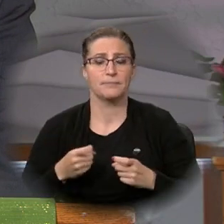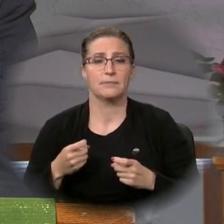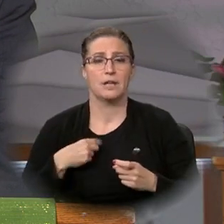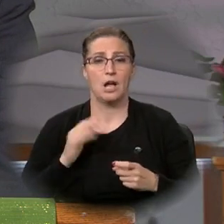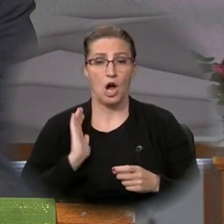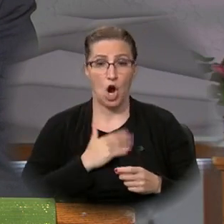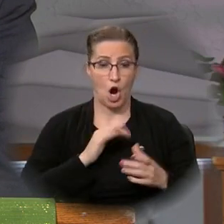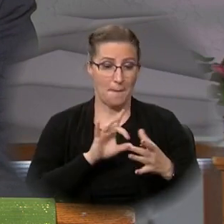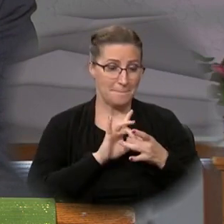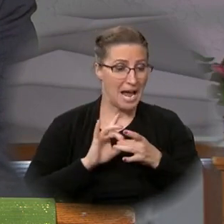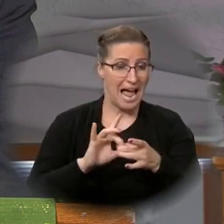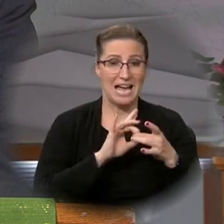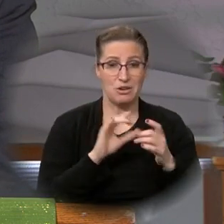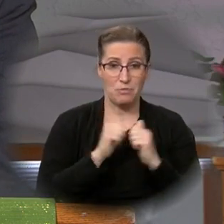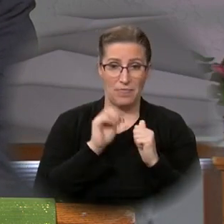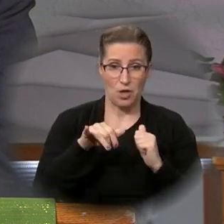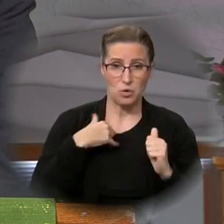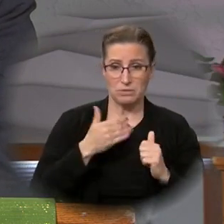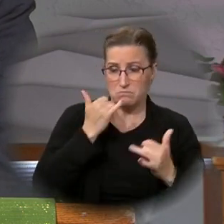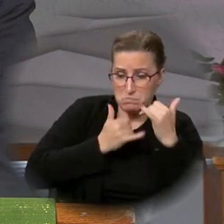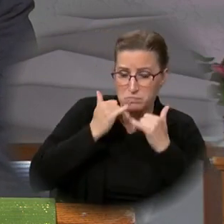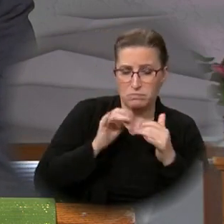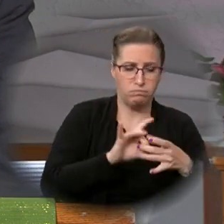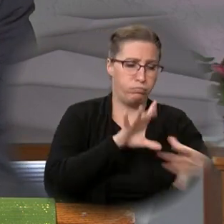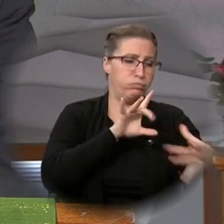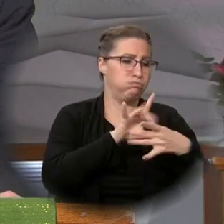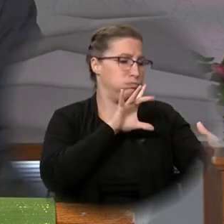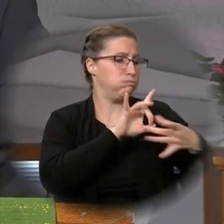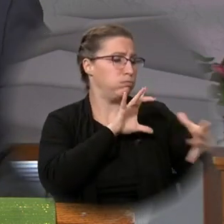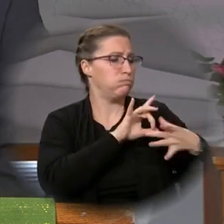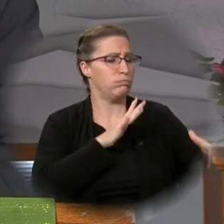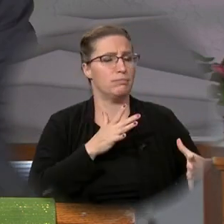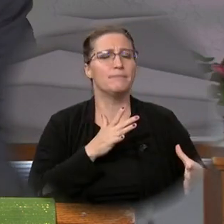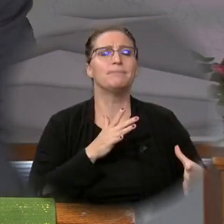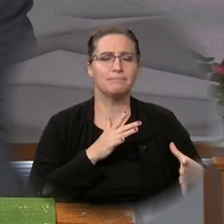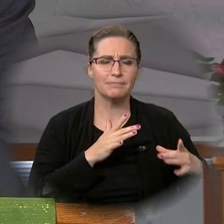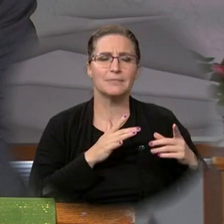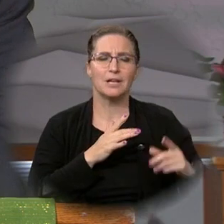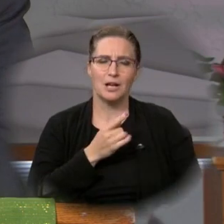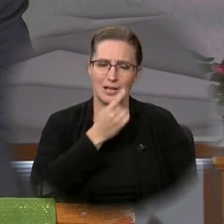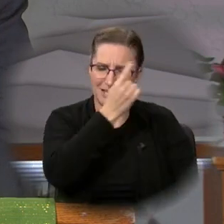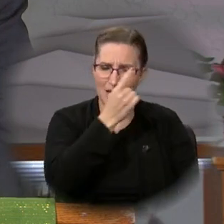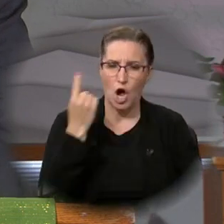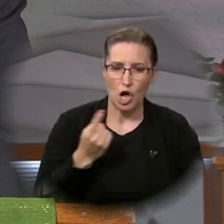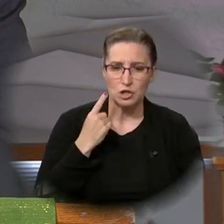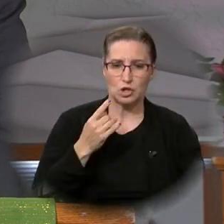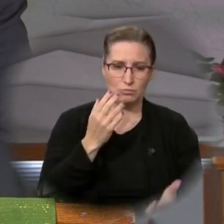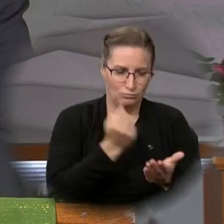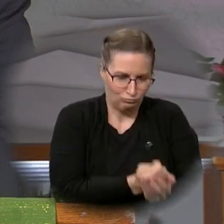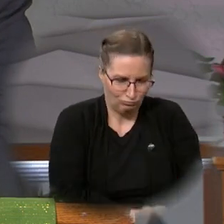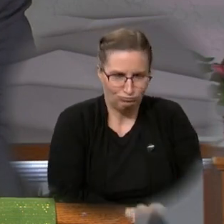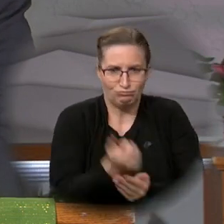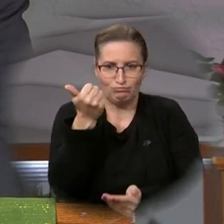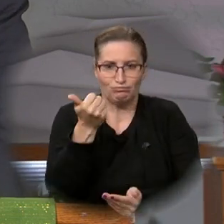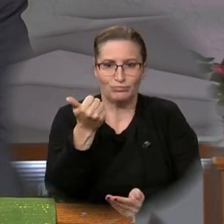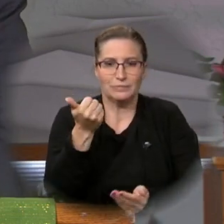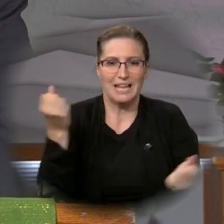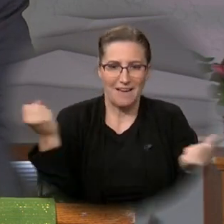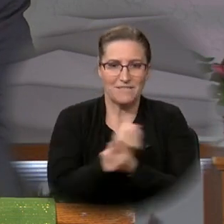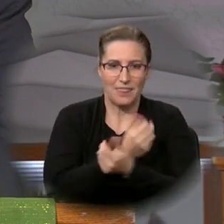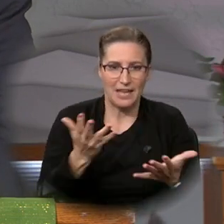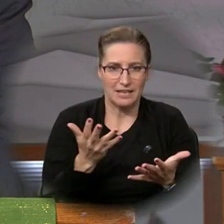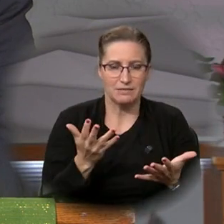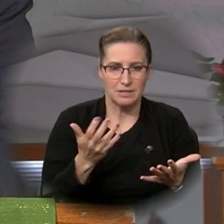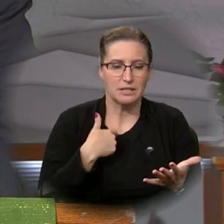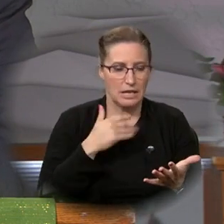against us with its legal claims, which was opposed to us. He also removed it from our midst, nailing